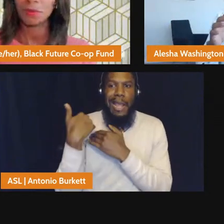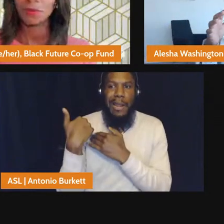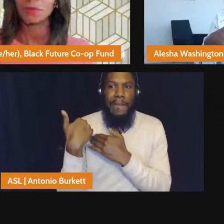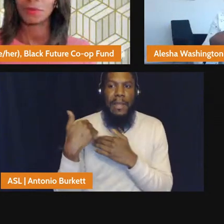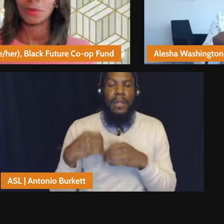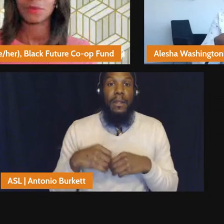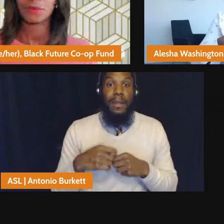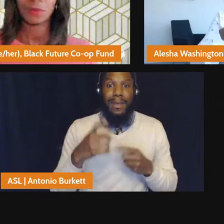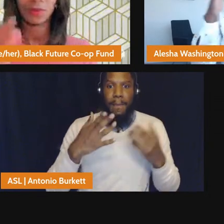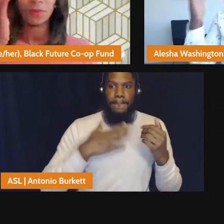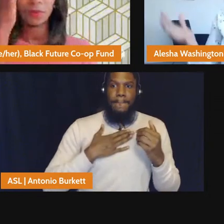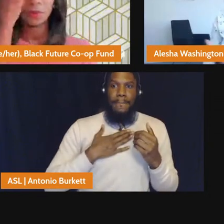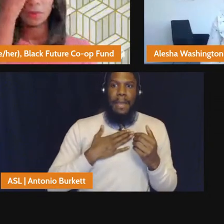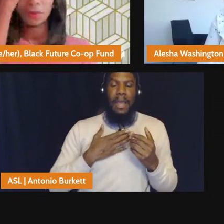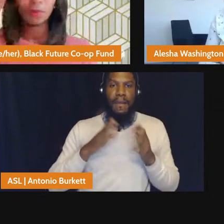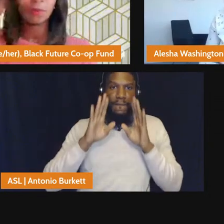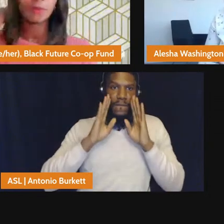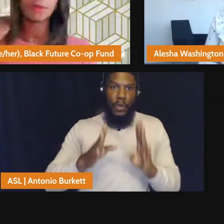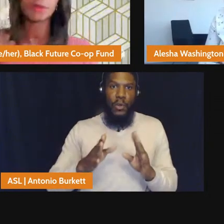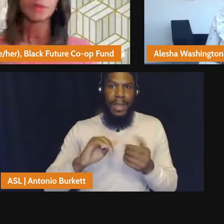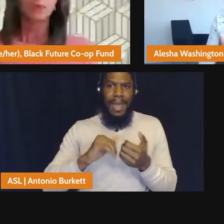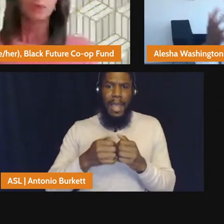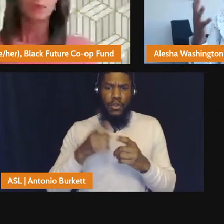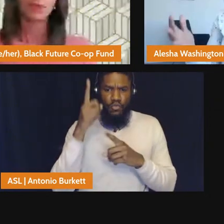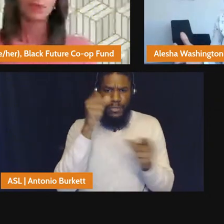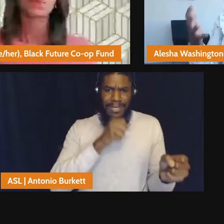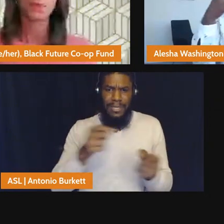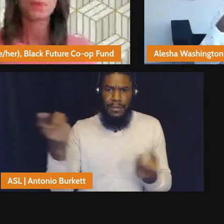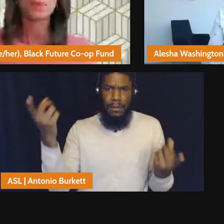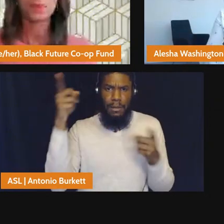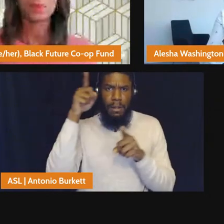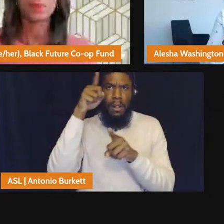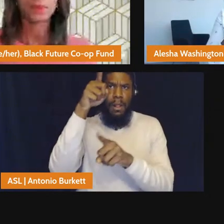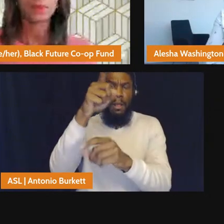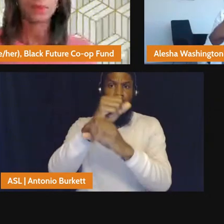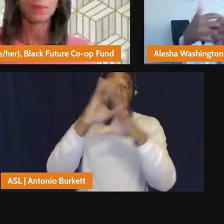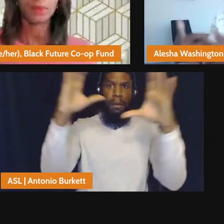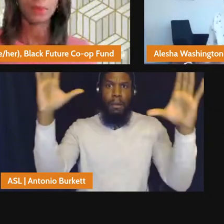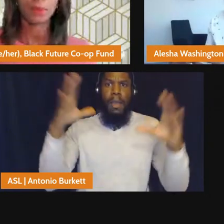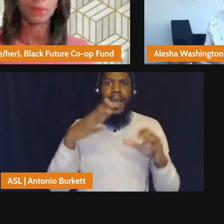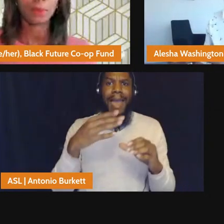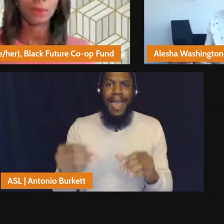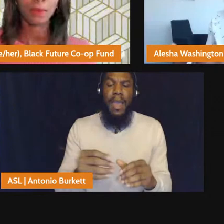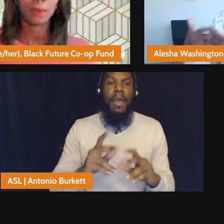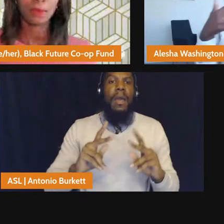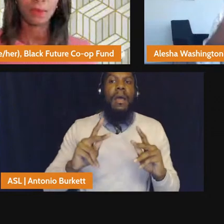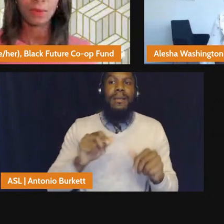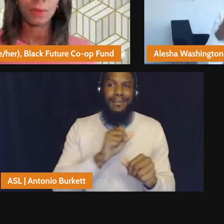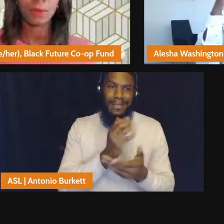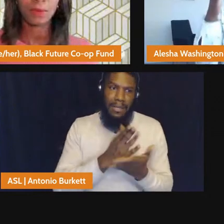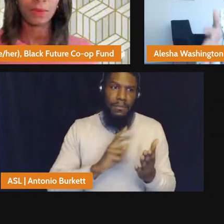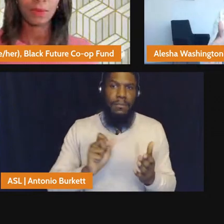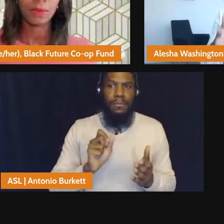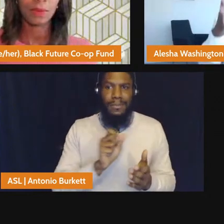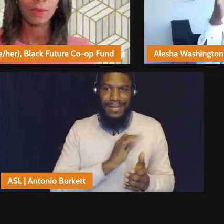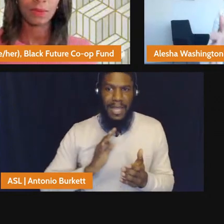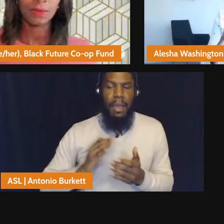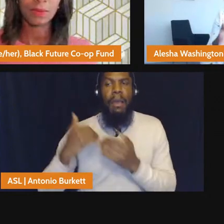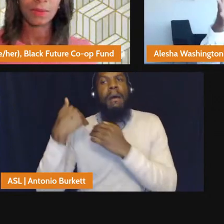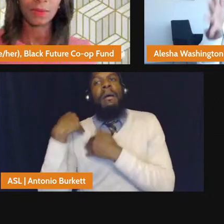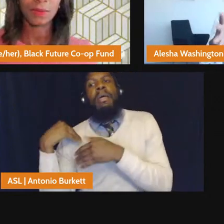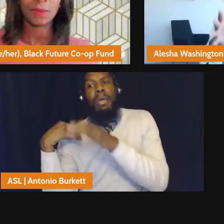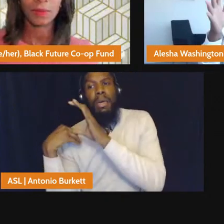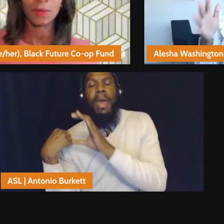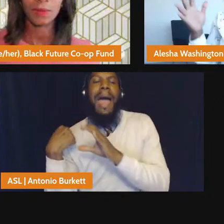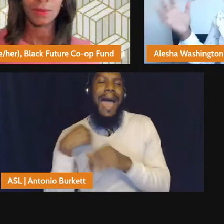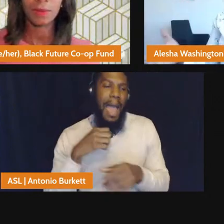be, how do I bring strategic alignment to all of that effort and also take burden off of staff that shouldn't be carrying things, but in the absence of a strategic leader